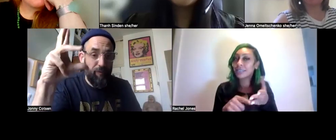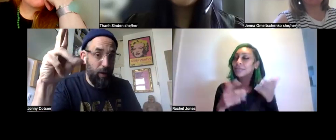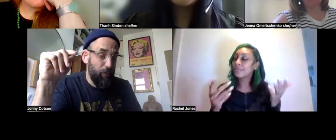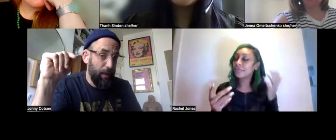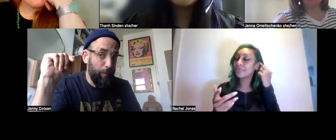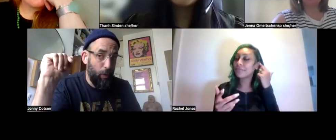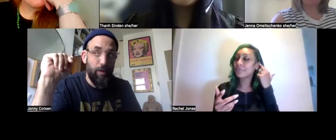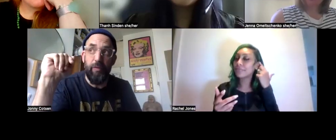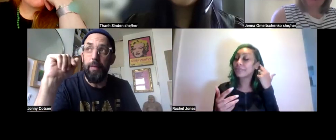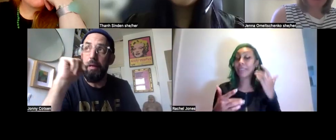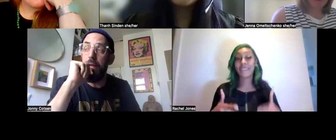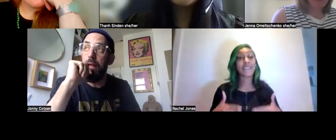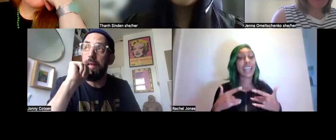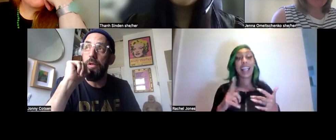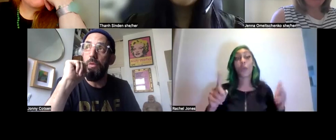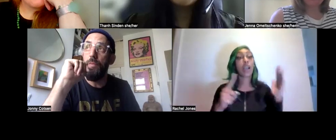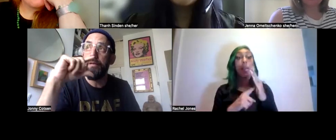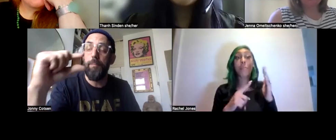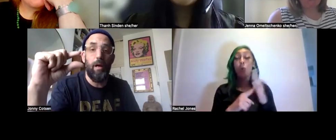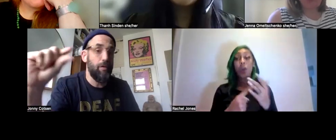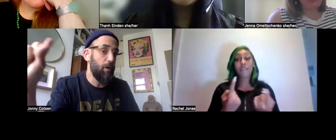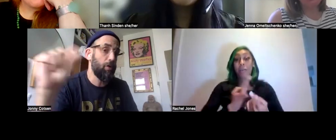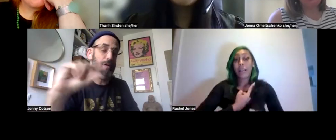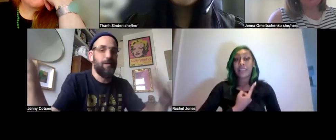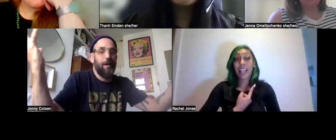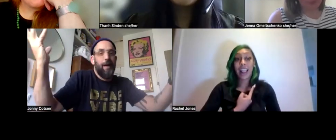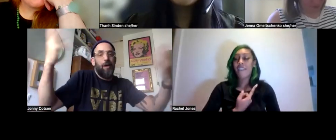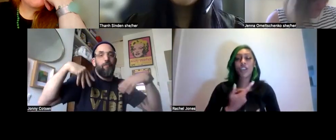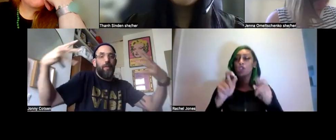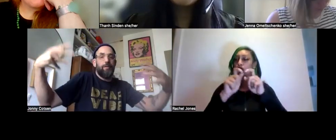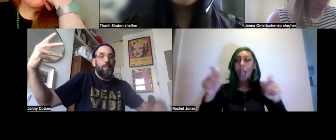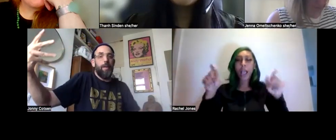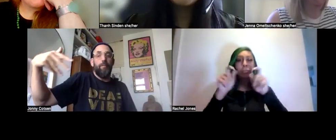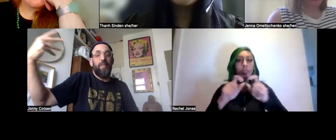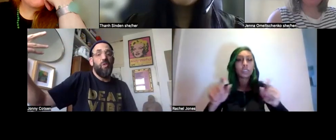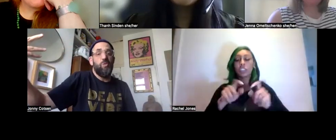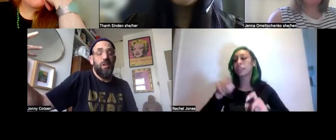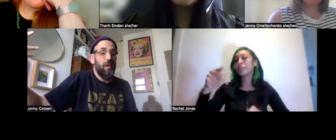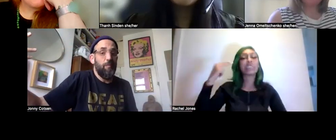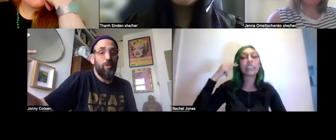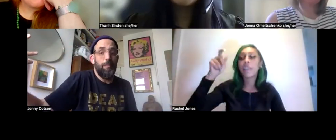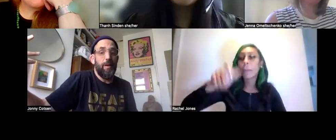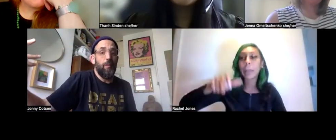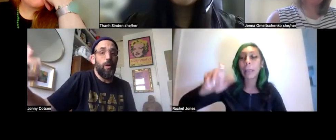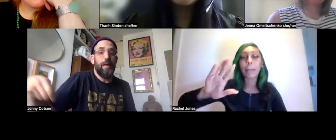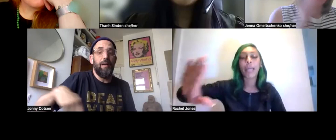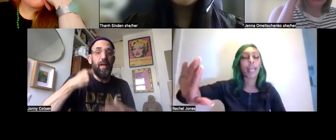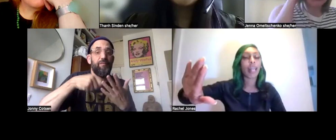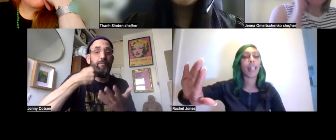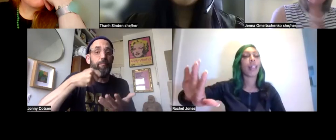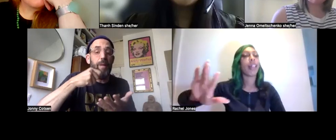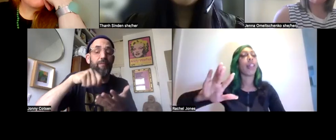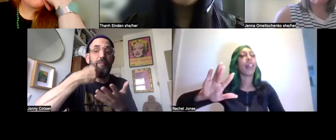what I felt really important to me to the subtitle, not just you know, for the deaf people, for those who simply want